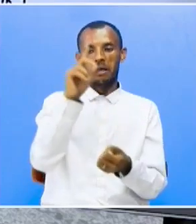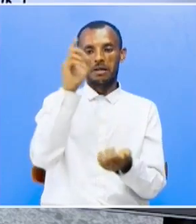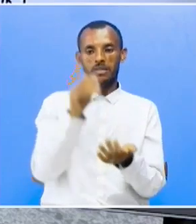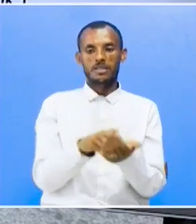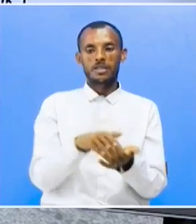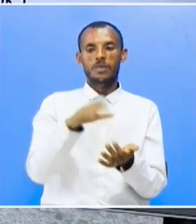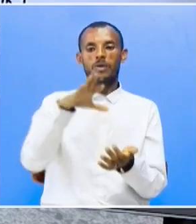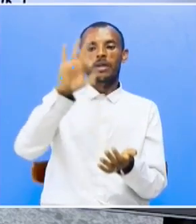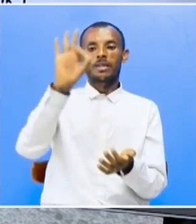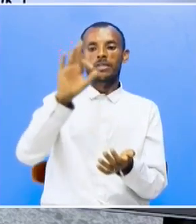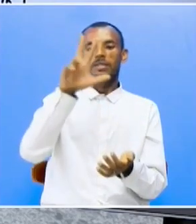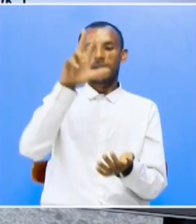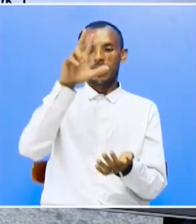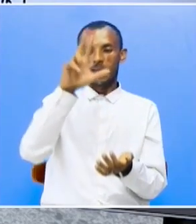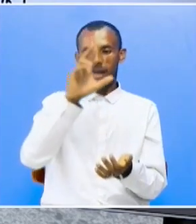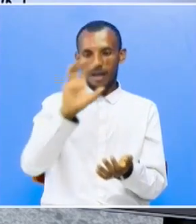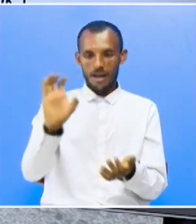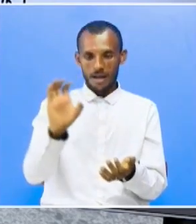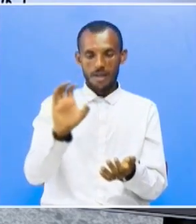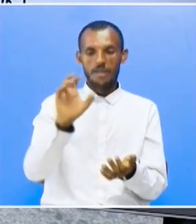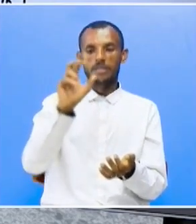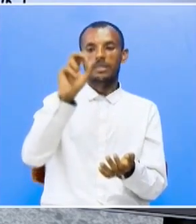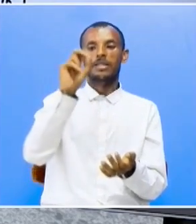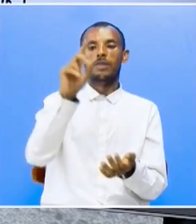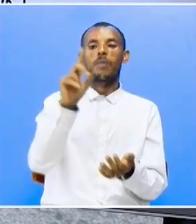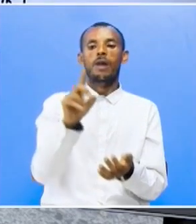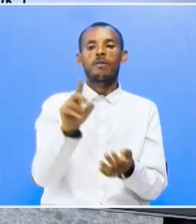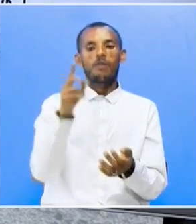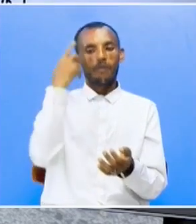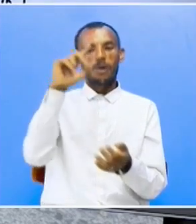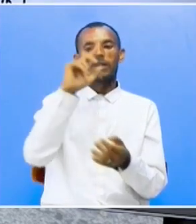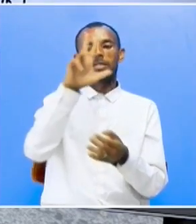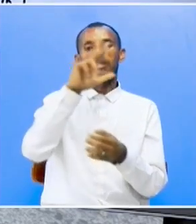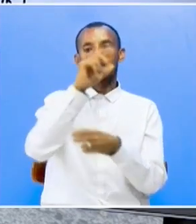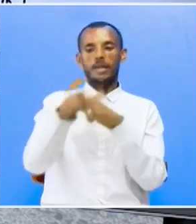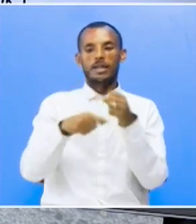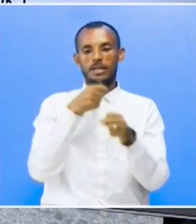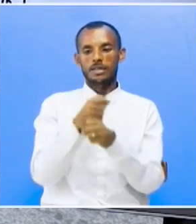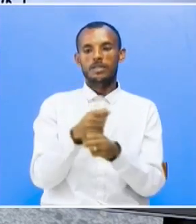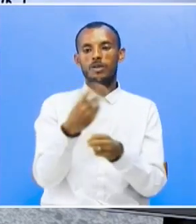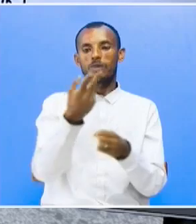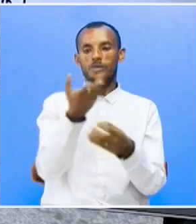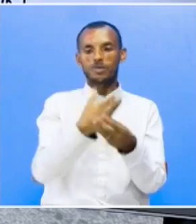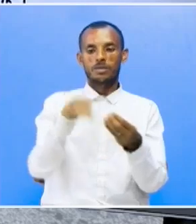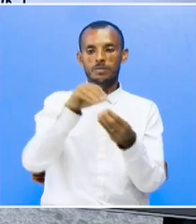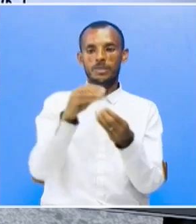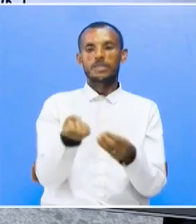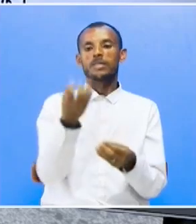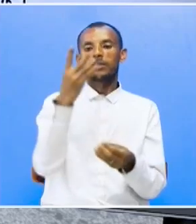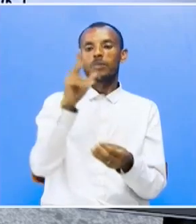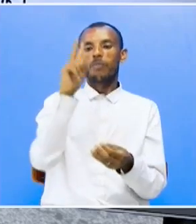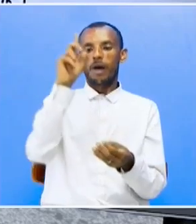earned 331 for the 3 years. So the sum of the two will be